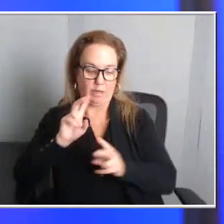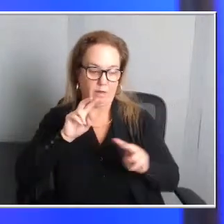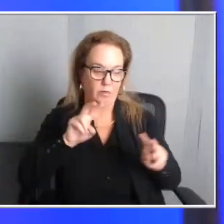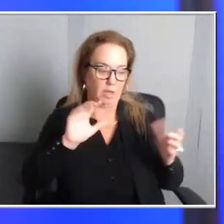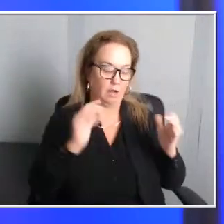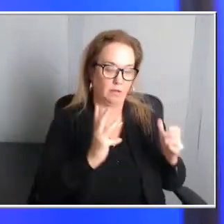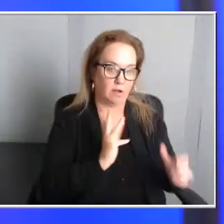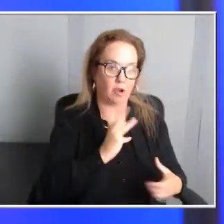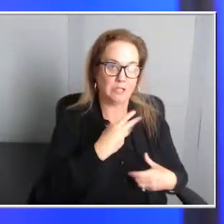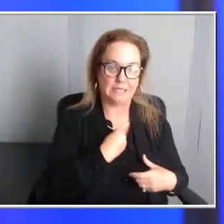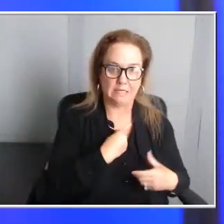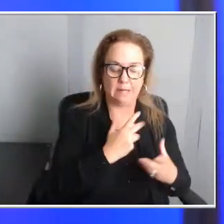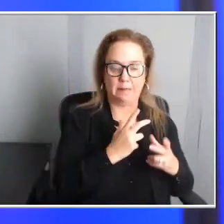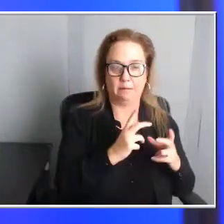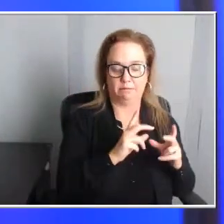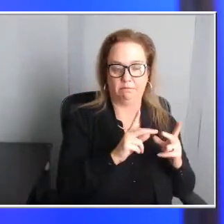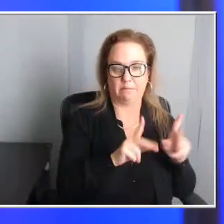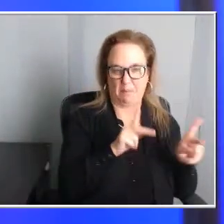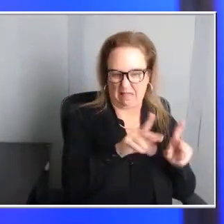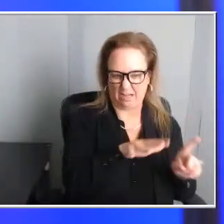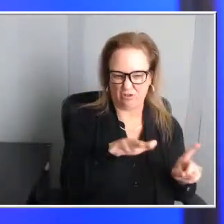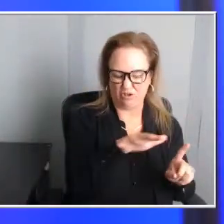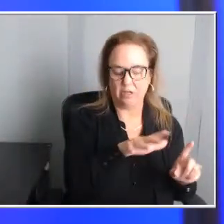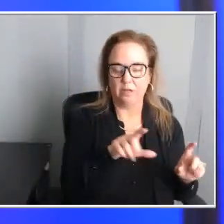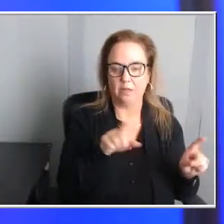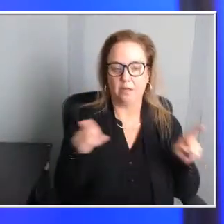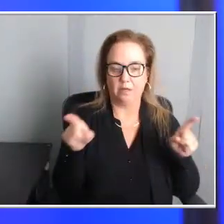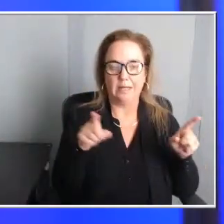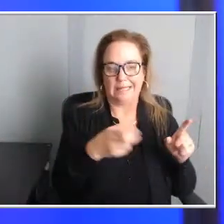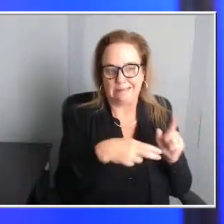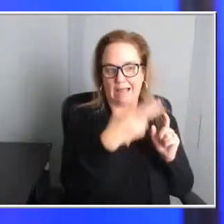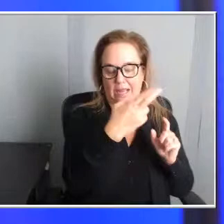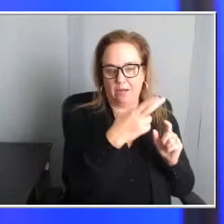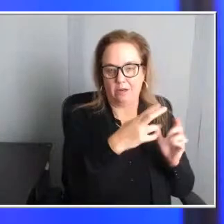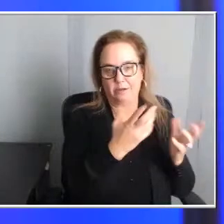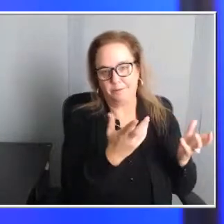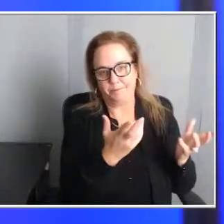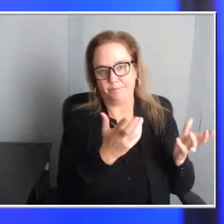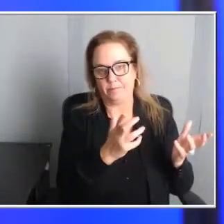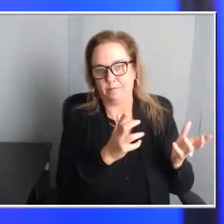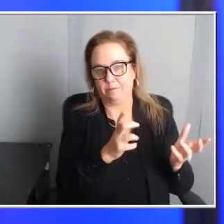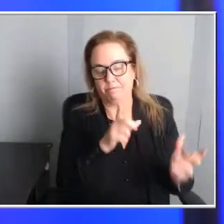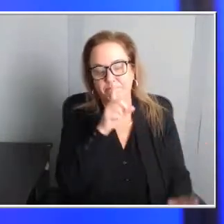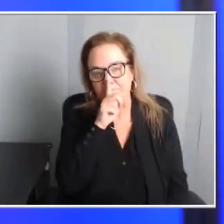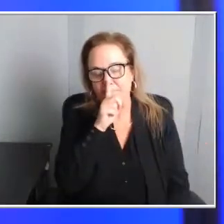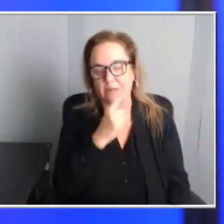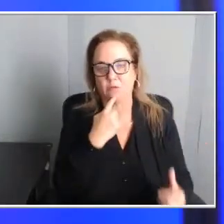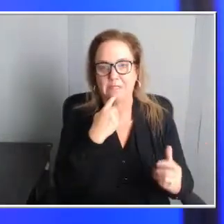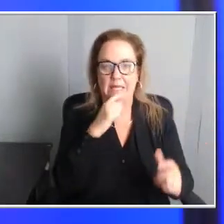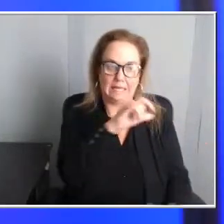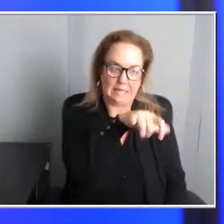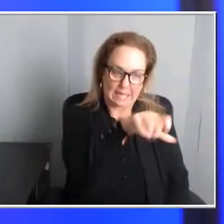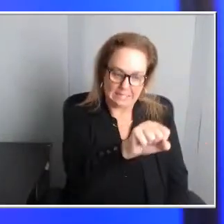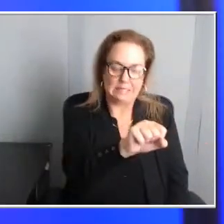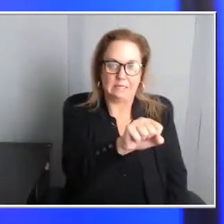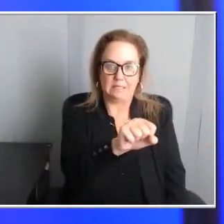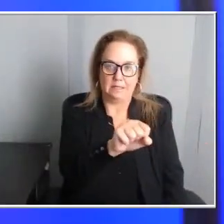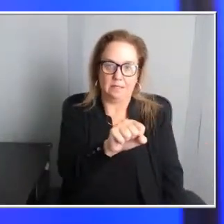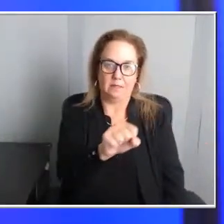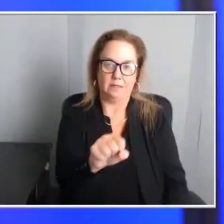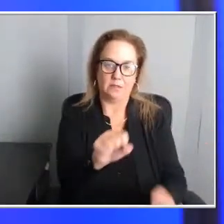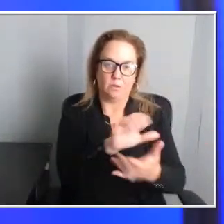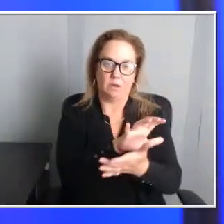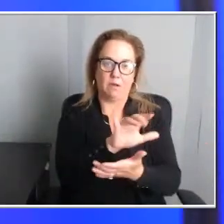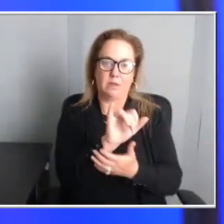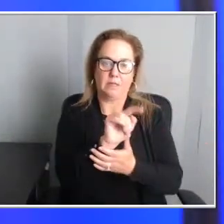autistic population, that percentage is higher. So nobody's ever come out and said yes, that that's what caused it, but